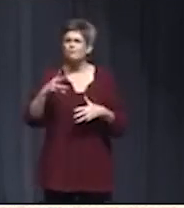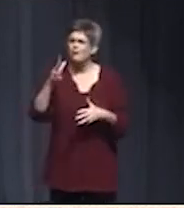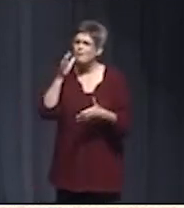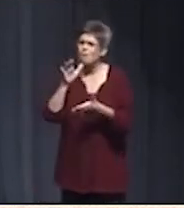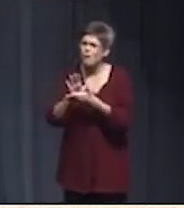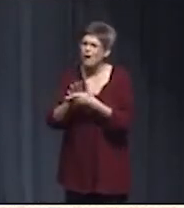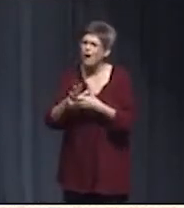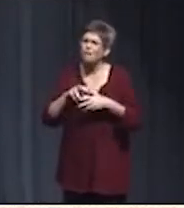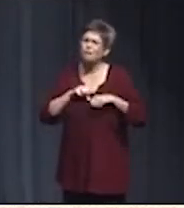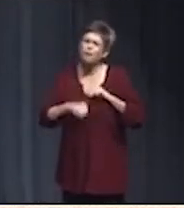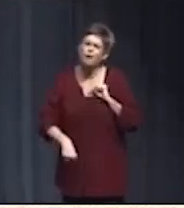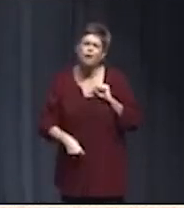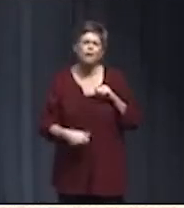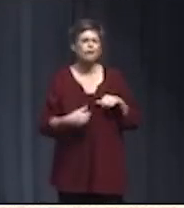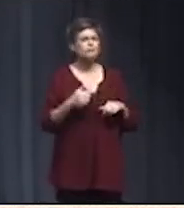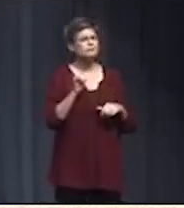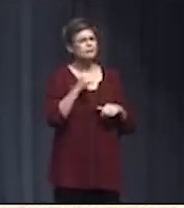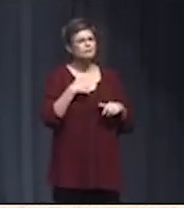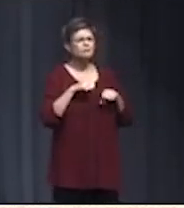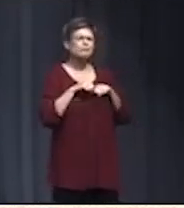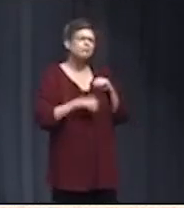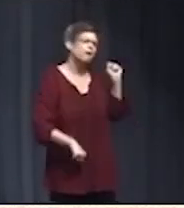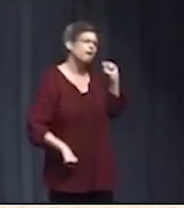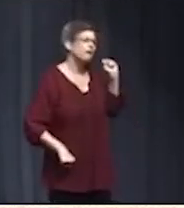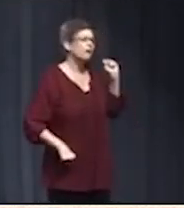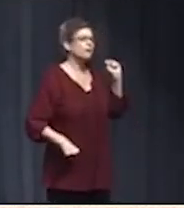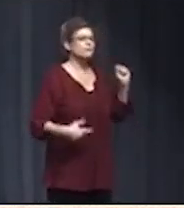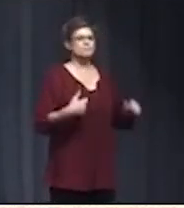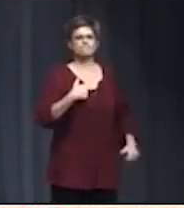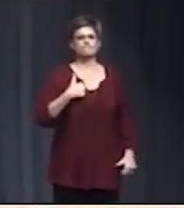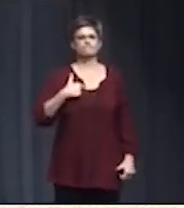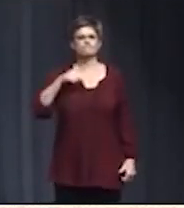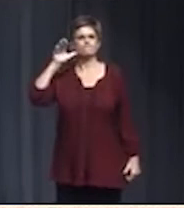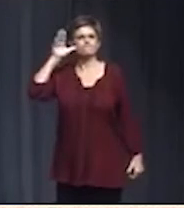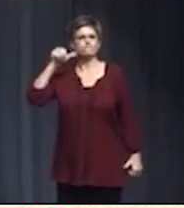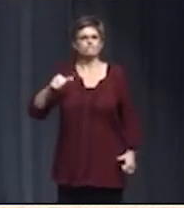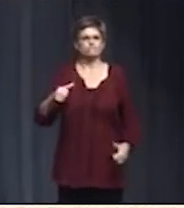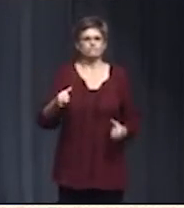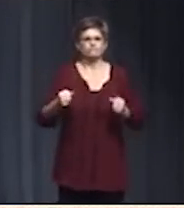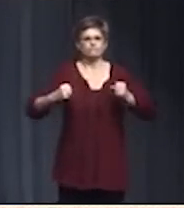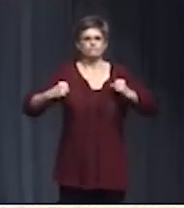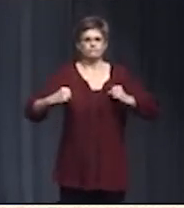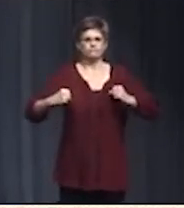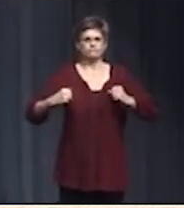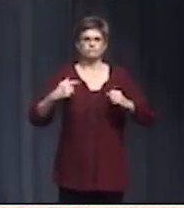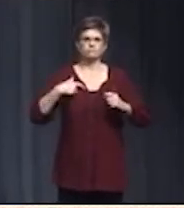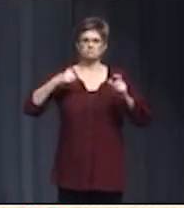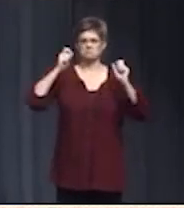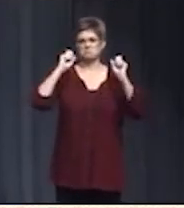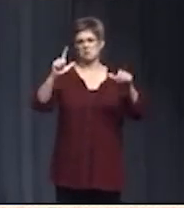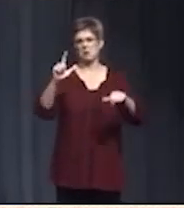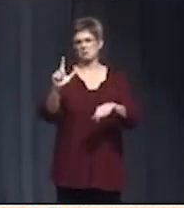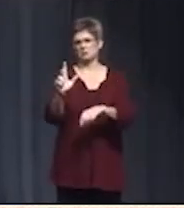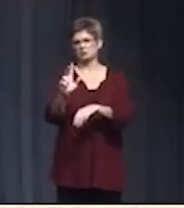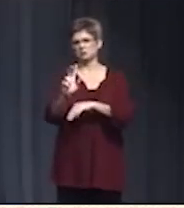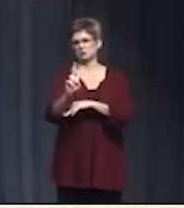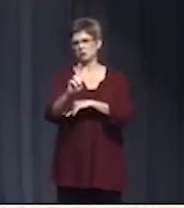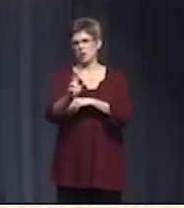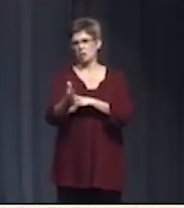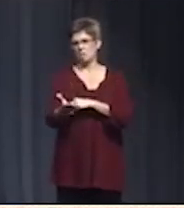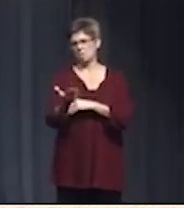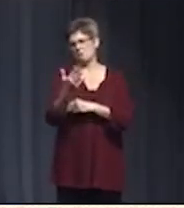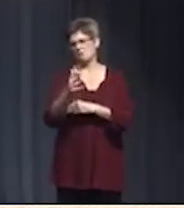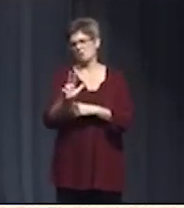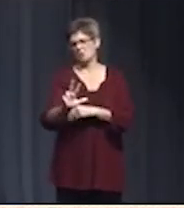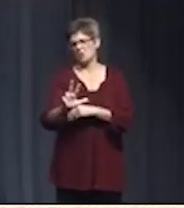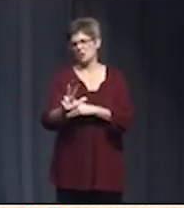were all both hurting. But I hit it. What I would do is wake up about 2 o'clock in the morning, 3 o'clock